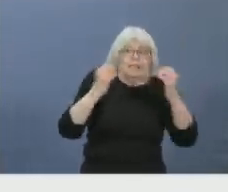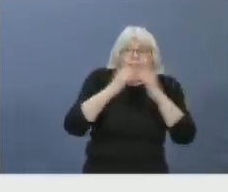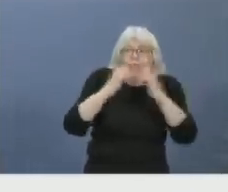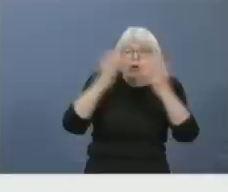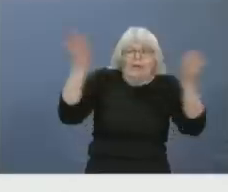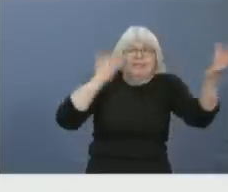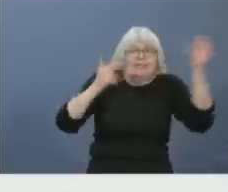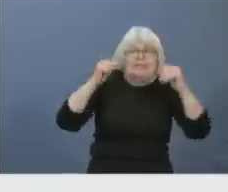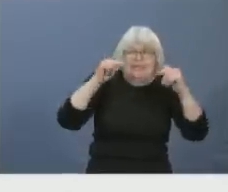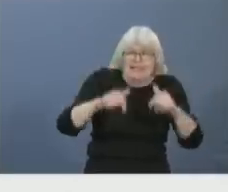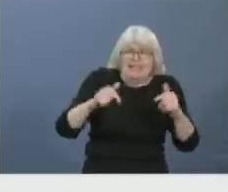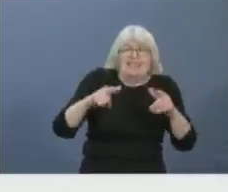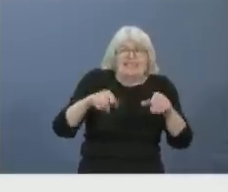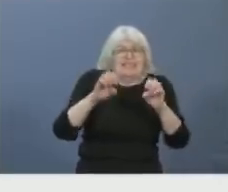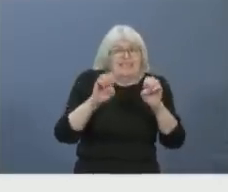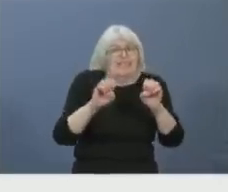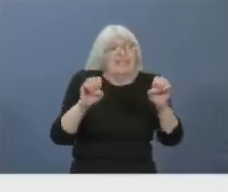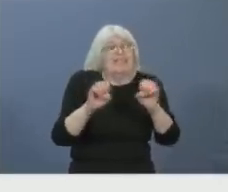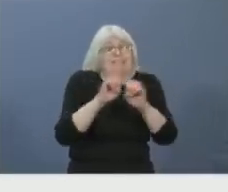response, and